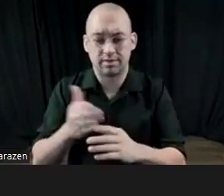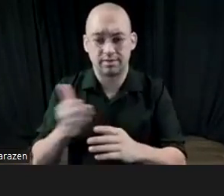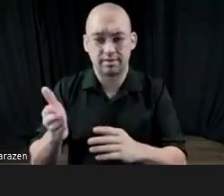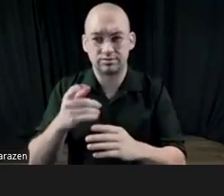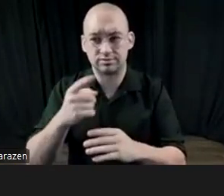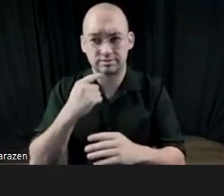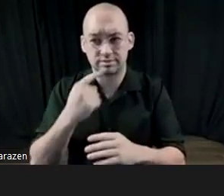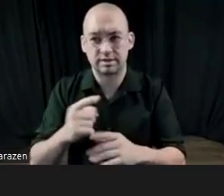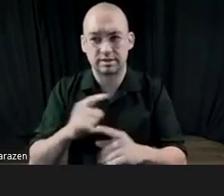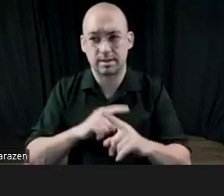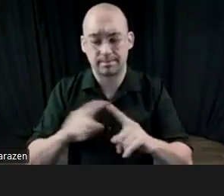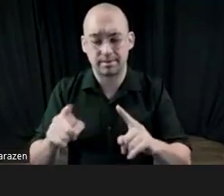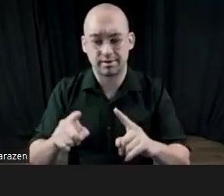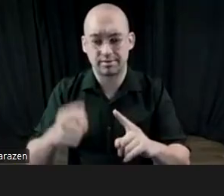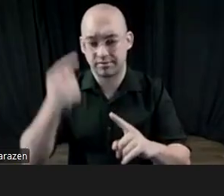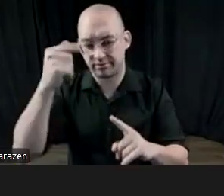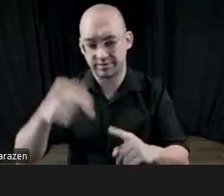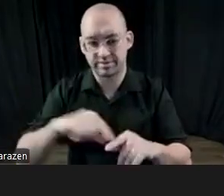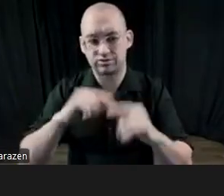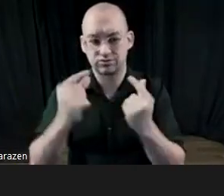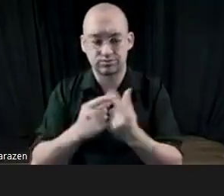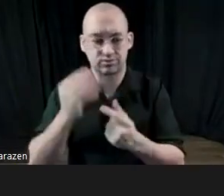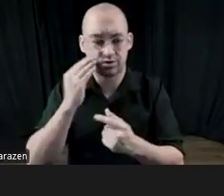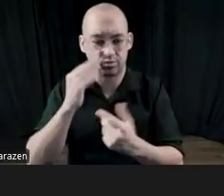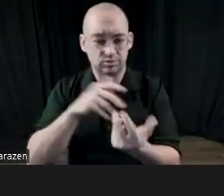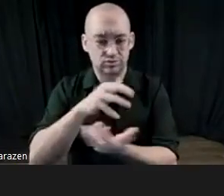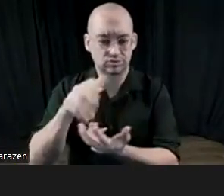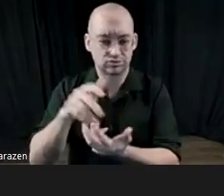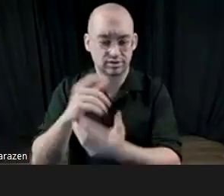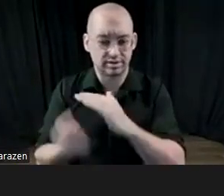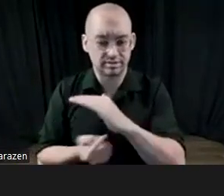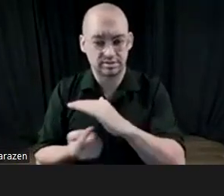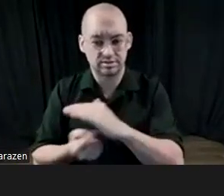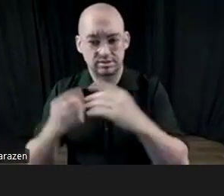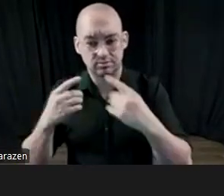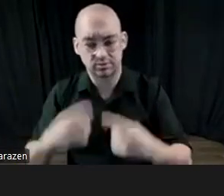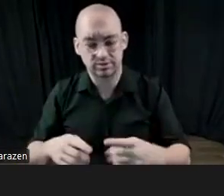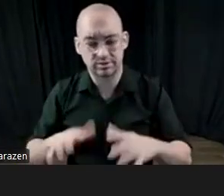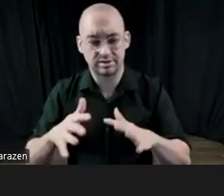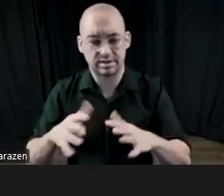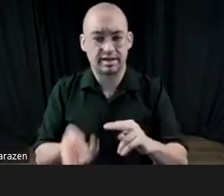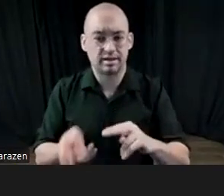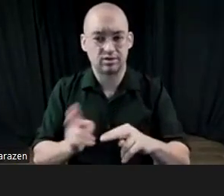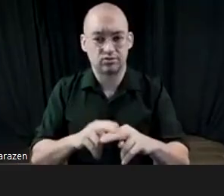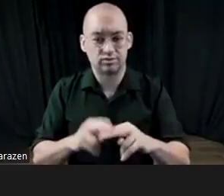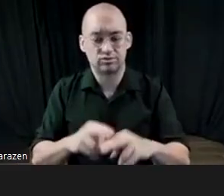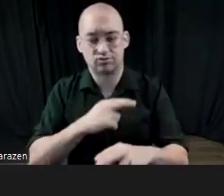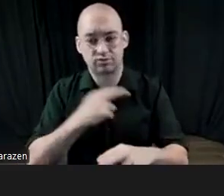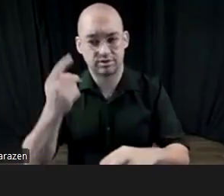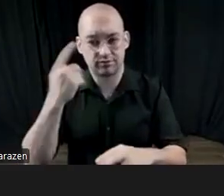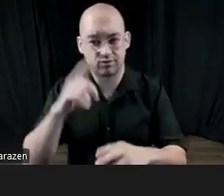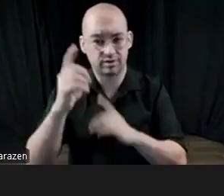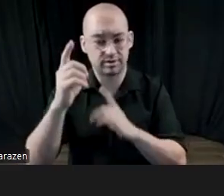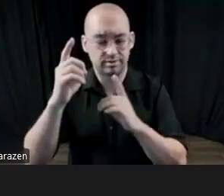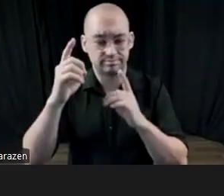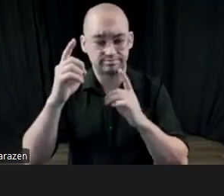for this group to know, we know social isolation, depression, anxiety increases the risk for dementia. And